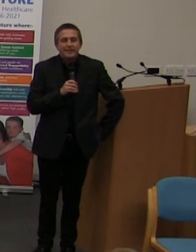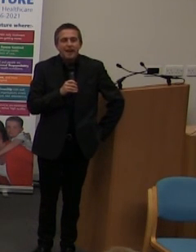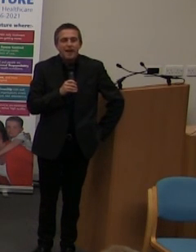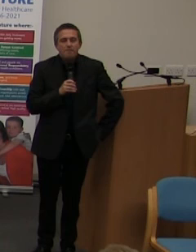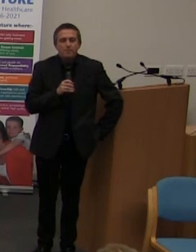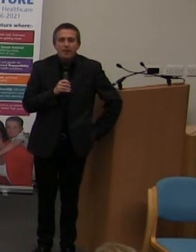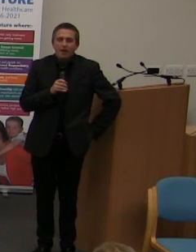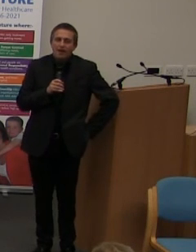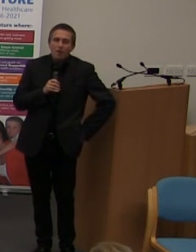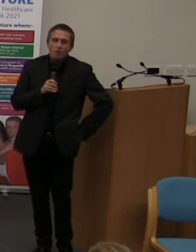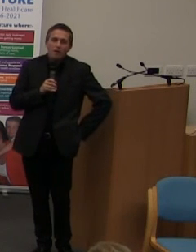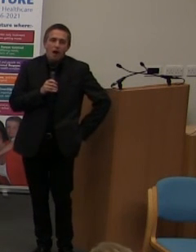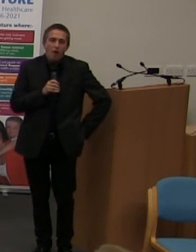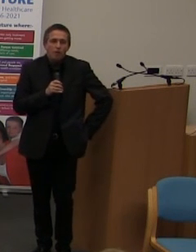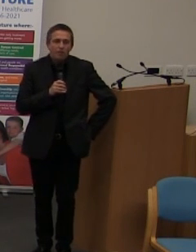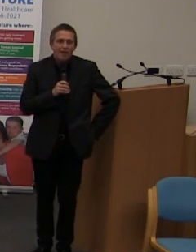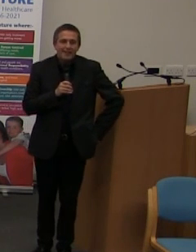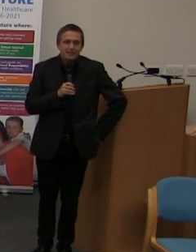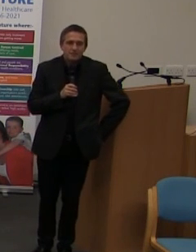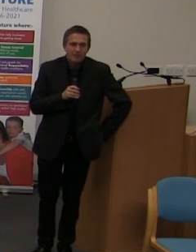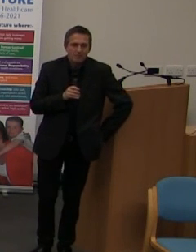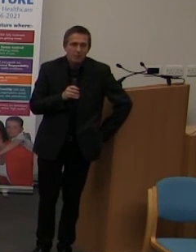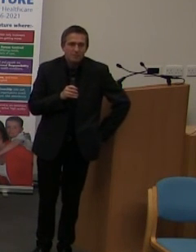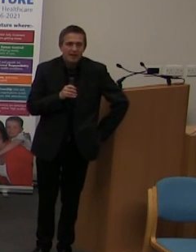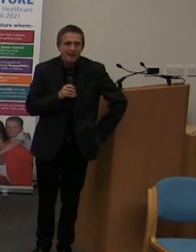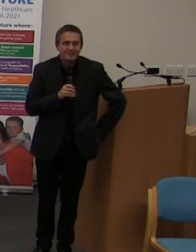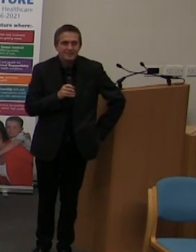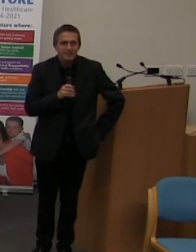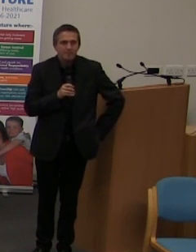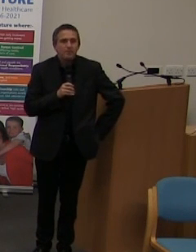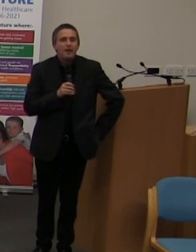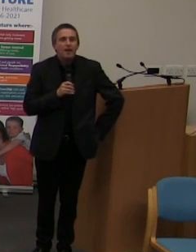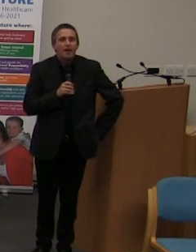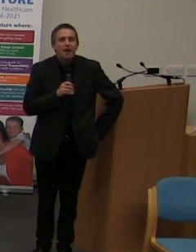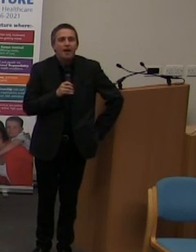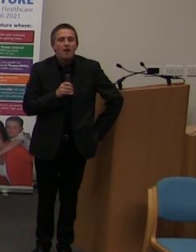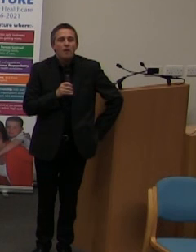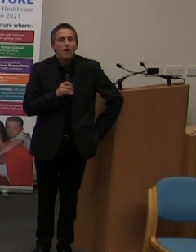Recently, at home, our old fax was having problems, and